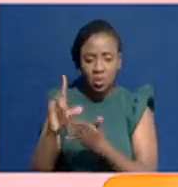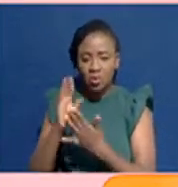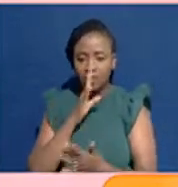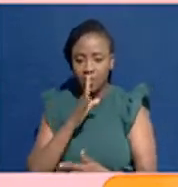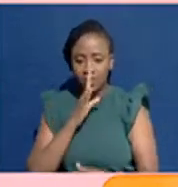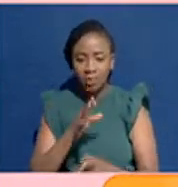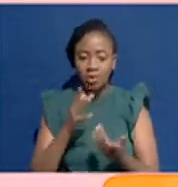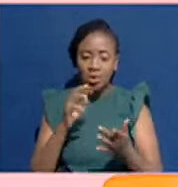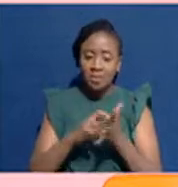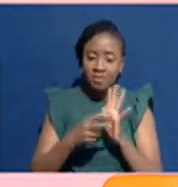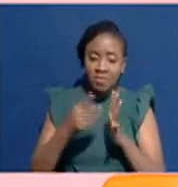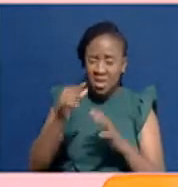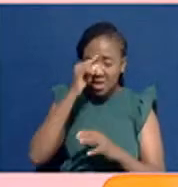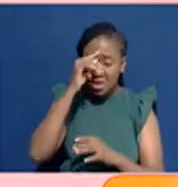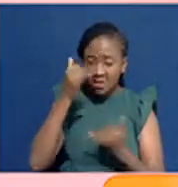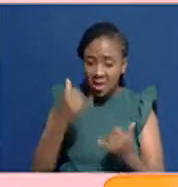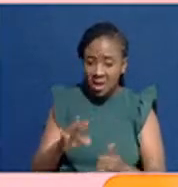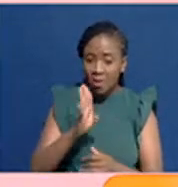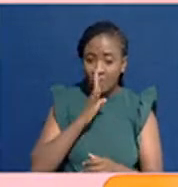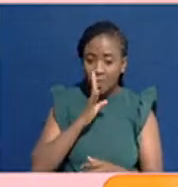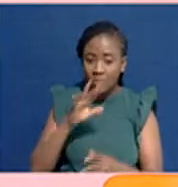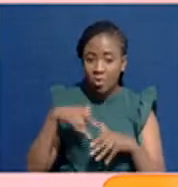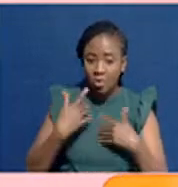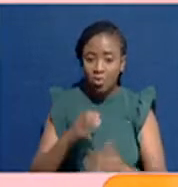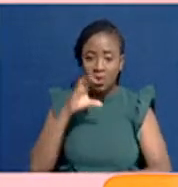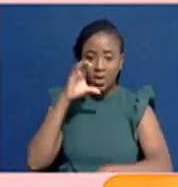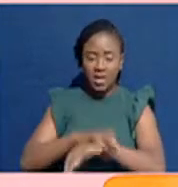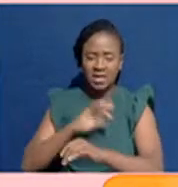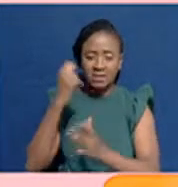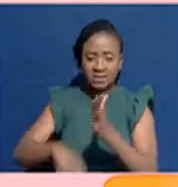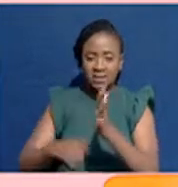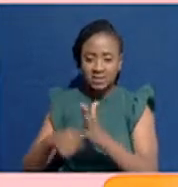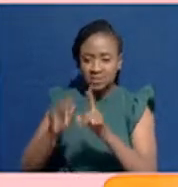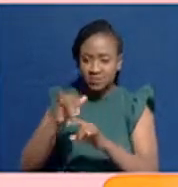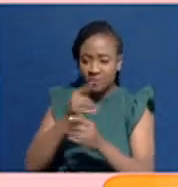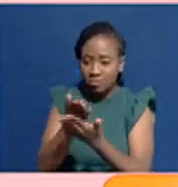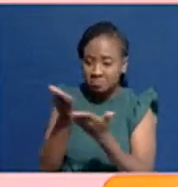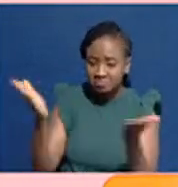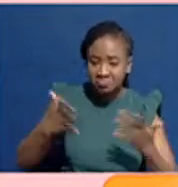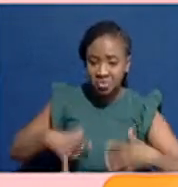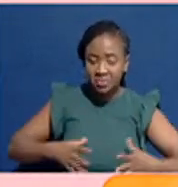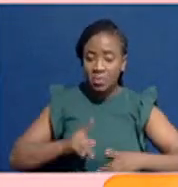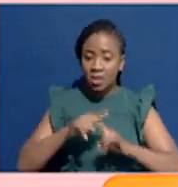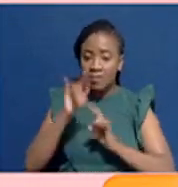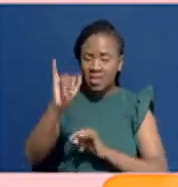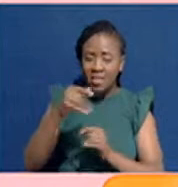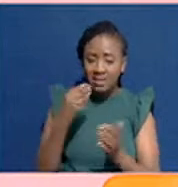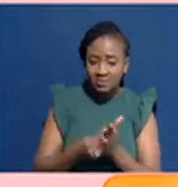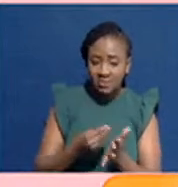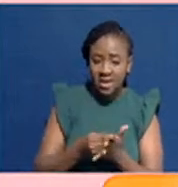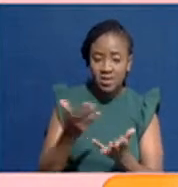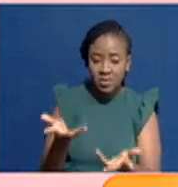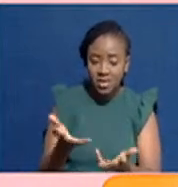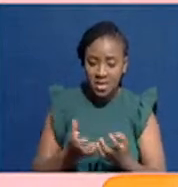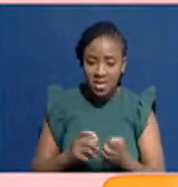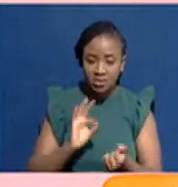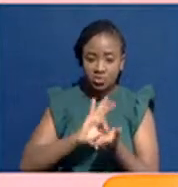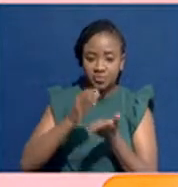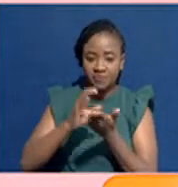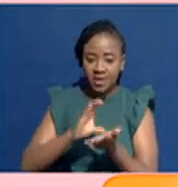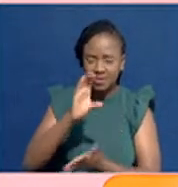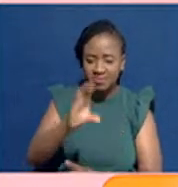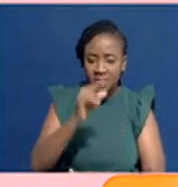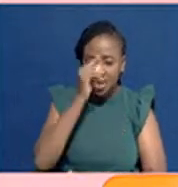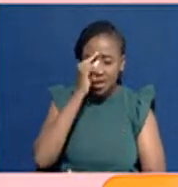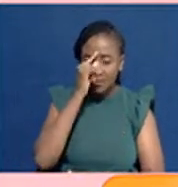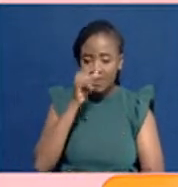is either borrowing or getting the taxes from the people. And that money is needed in order to fund the government. And this is for the services for